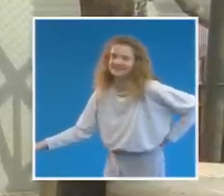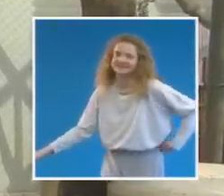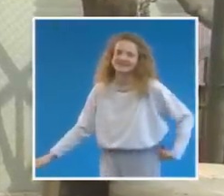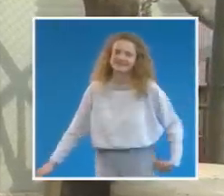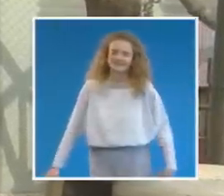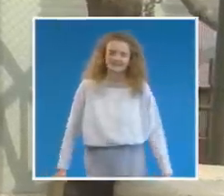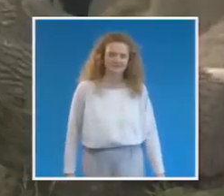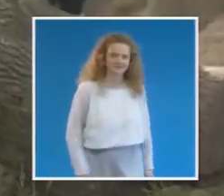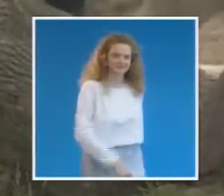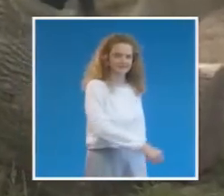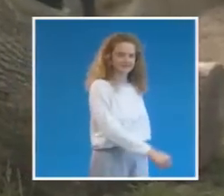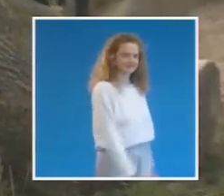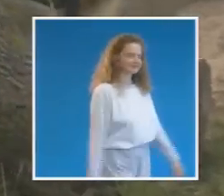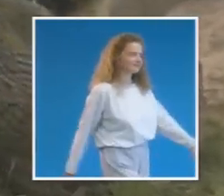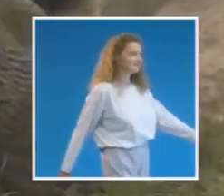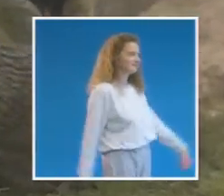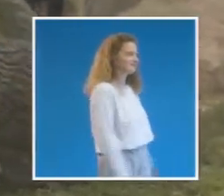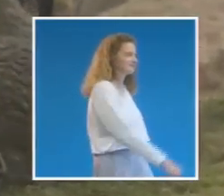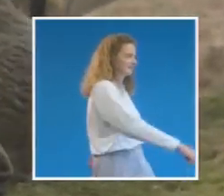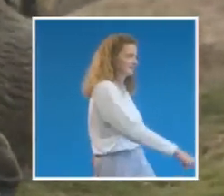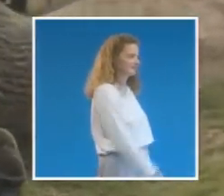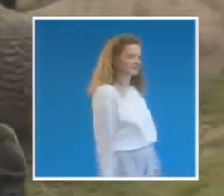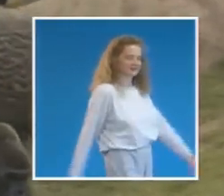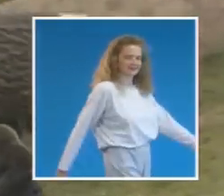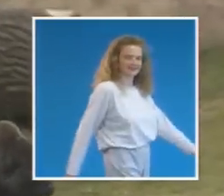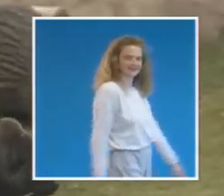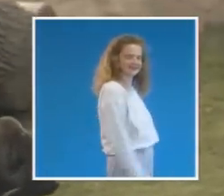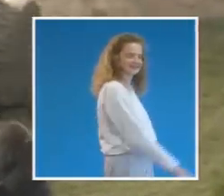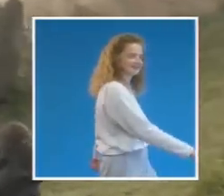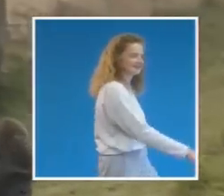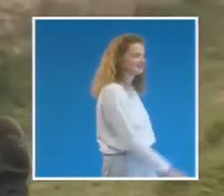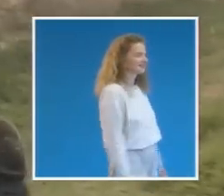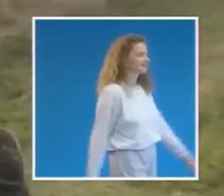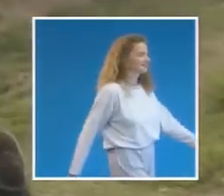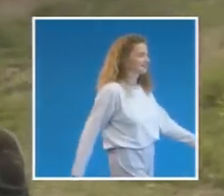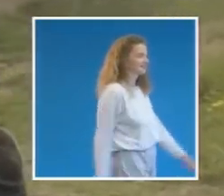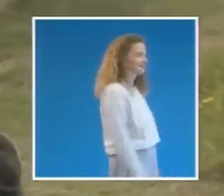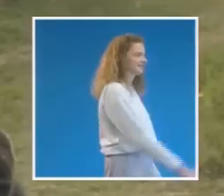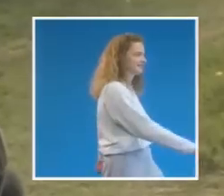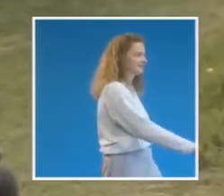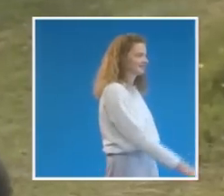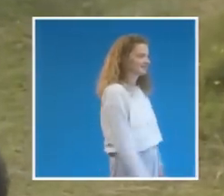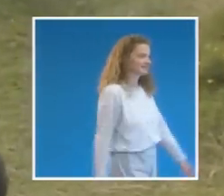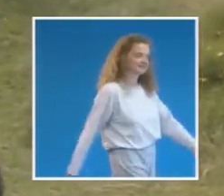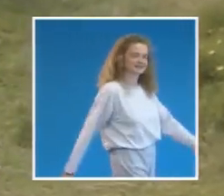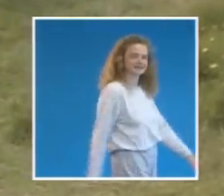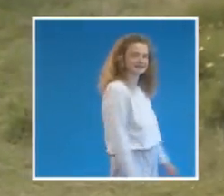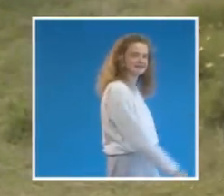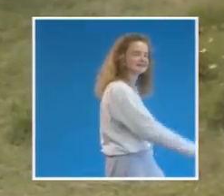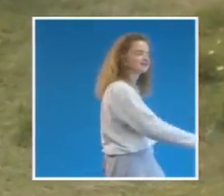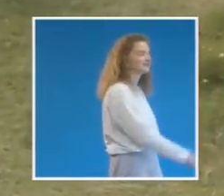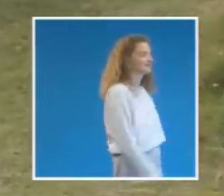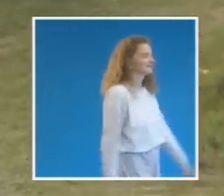be quick. Father goes to work each morning. This is how